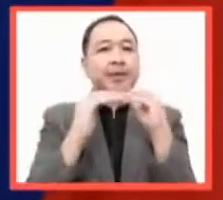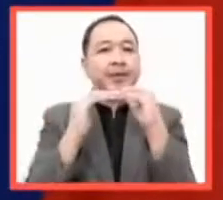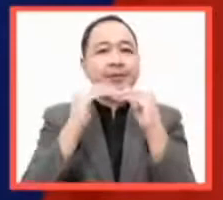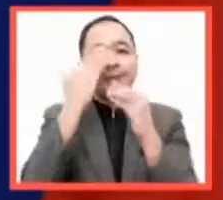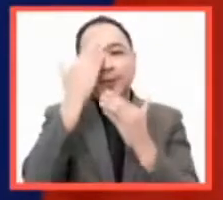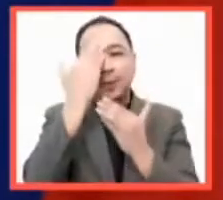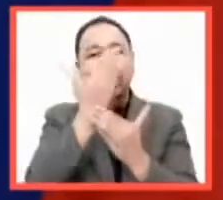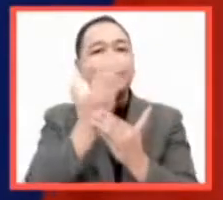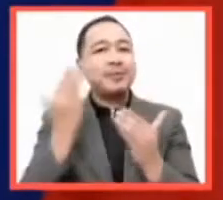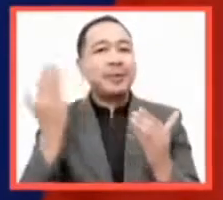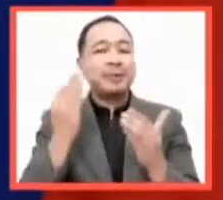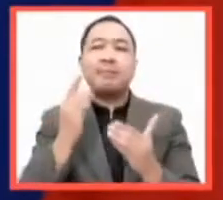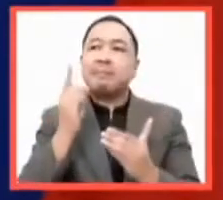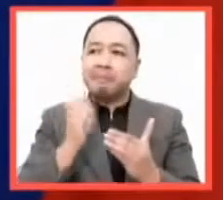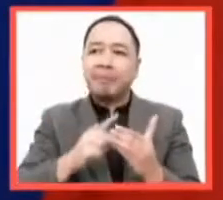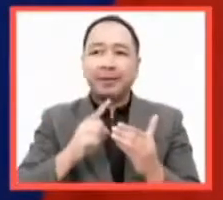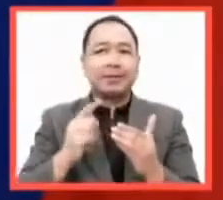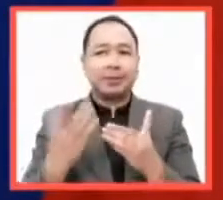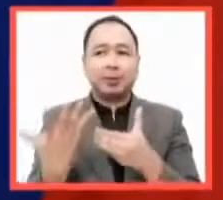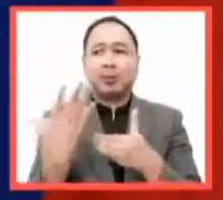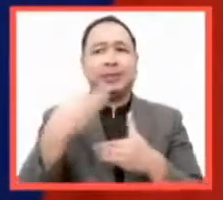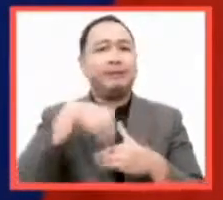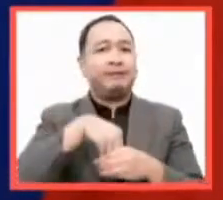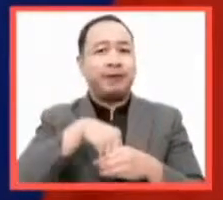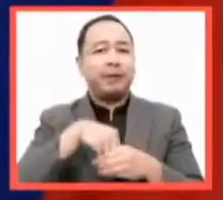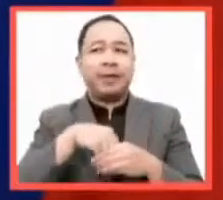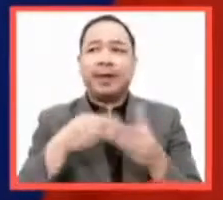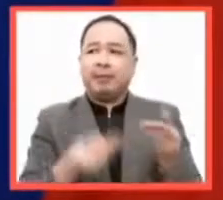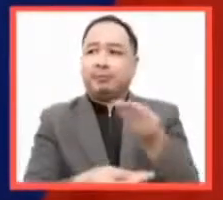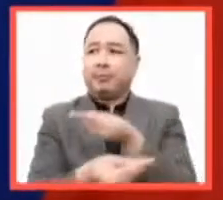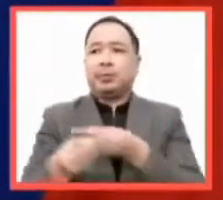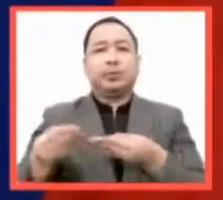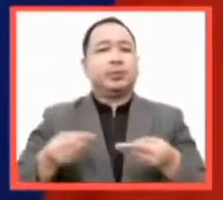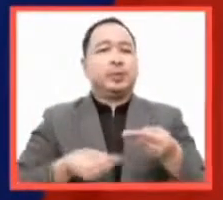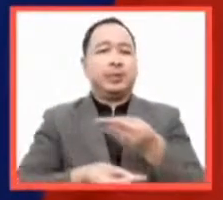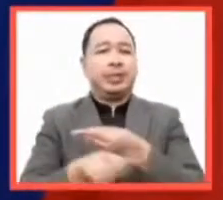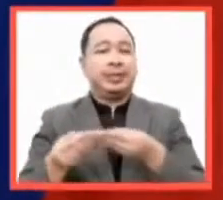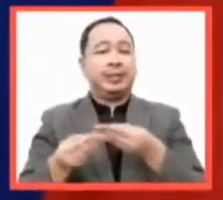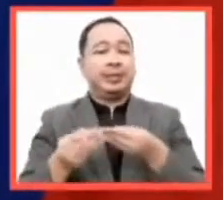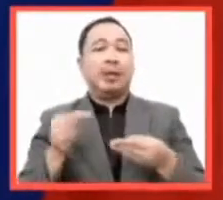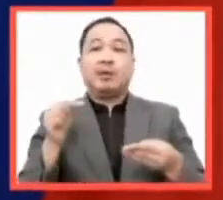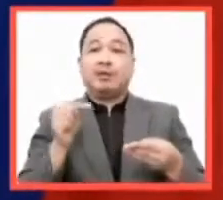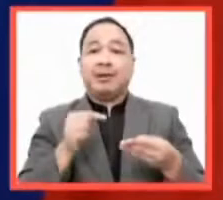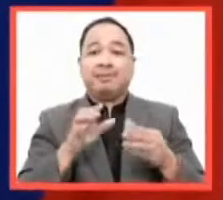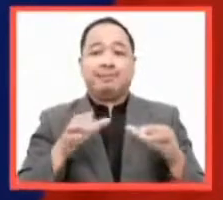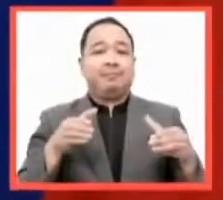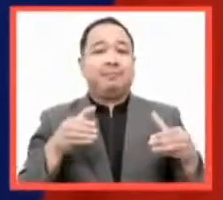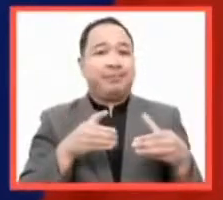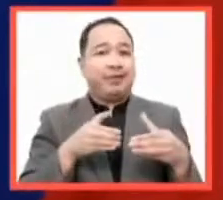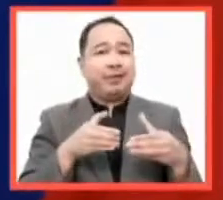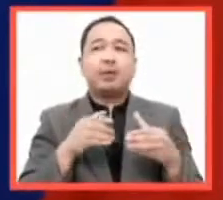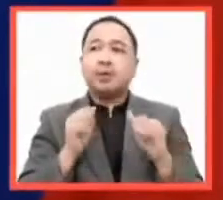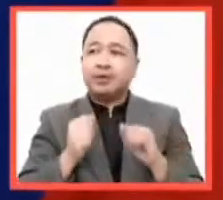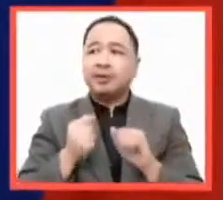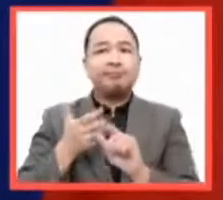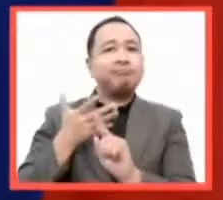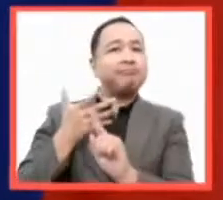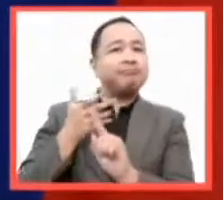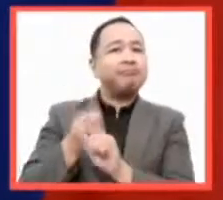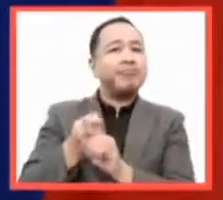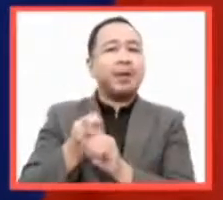always be the basis of our engagement with one another. Only with this can we correct